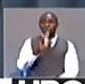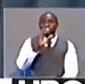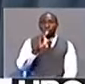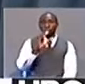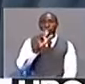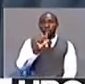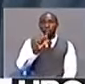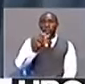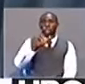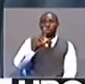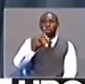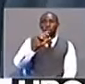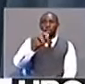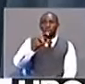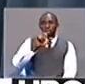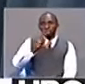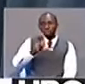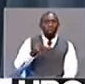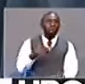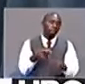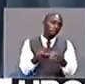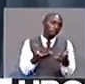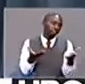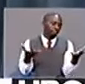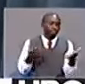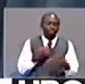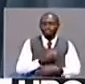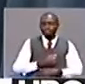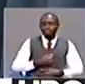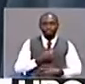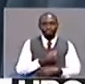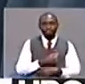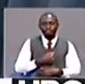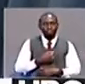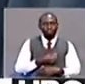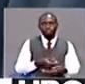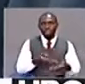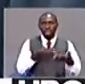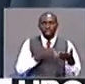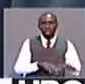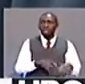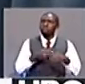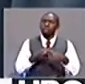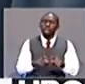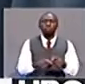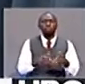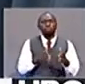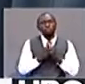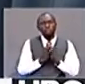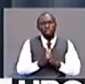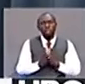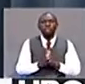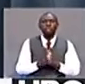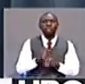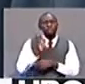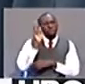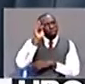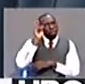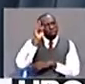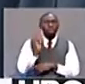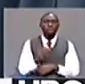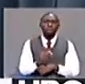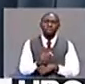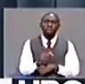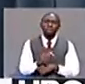he is short-lived. Madam Speaker, let us think about the death of His Grace. He's